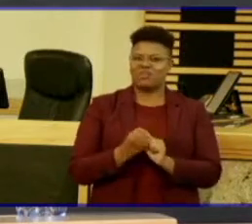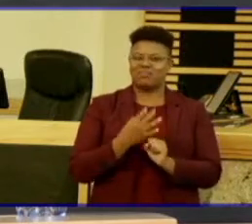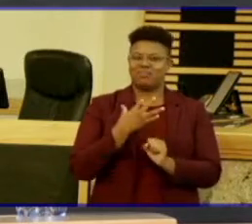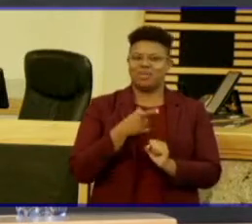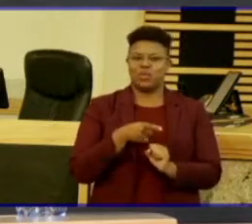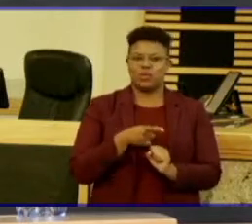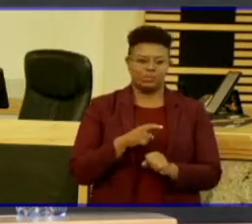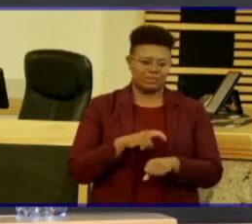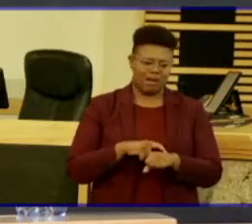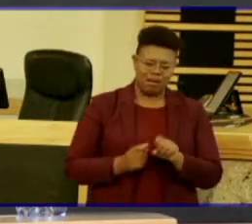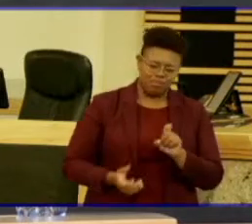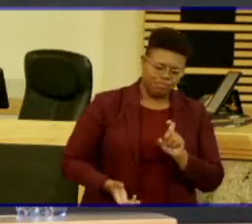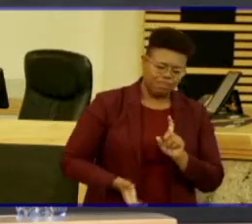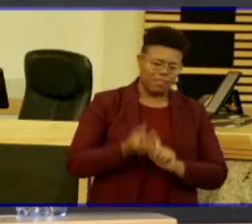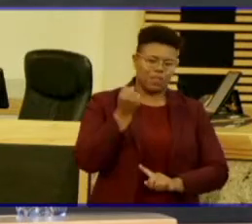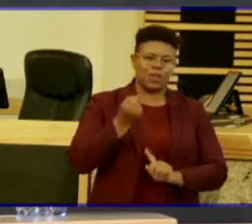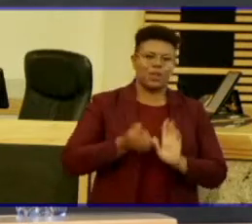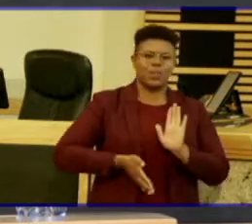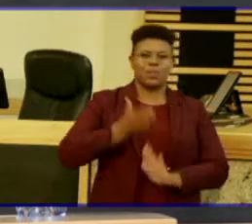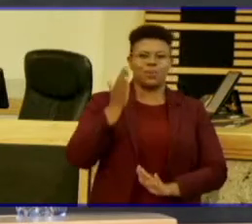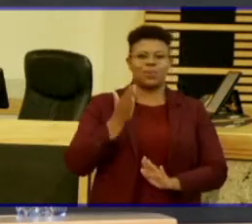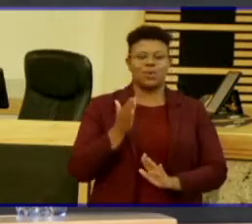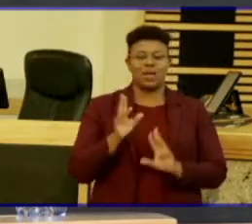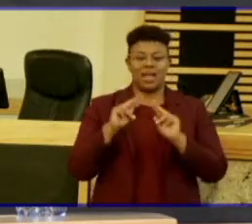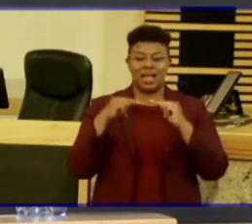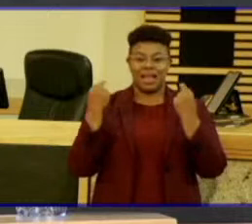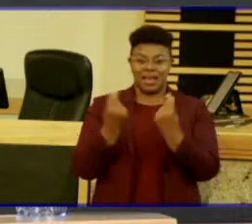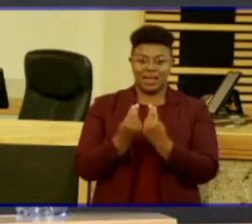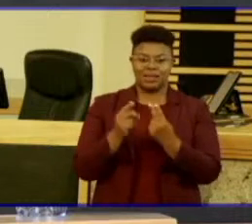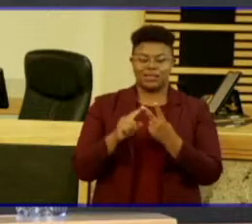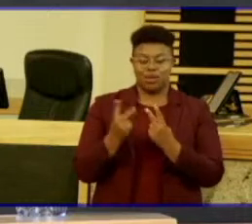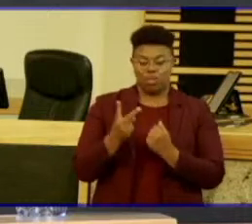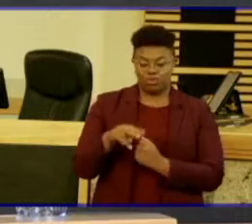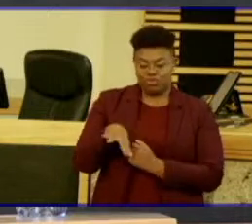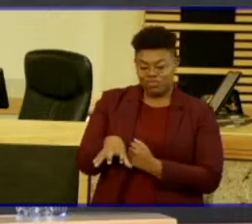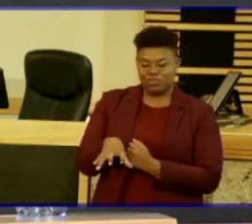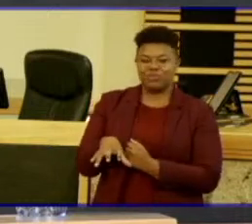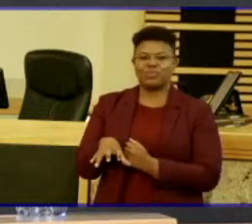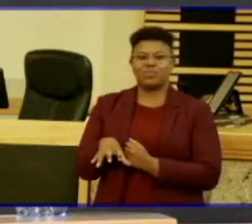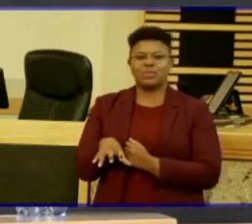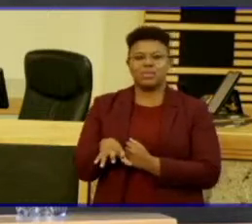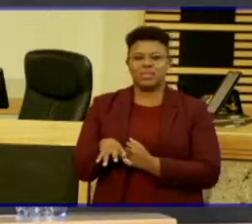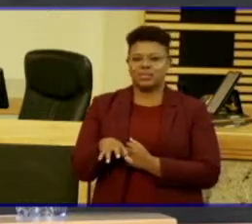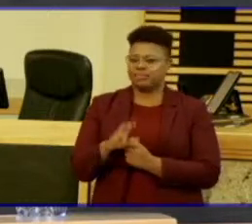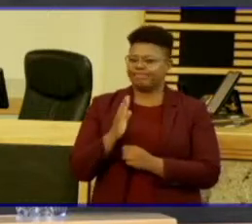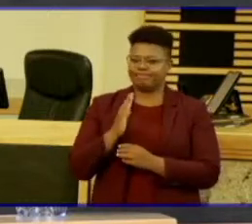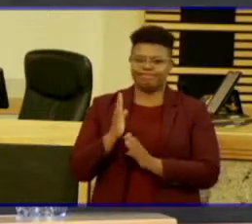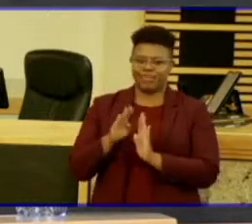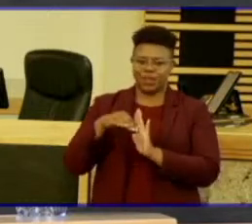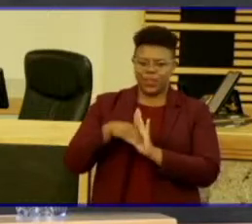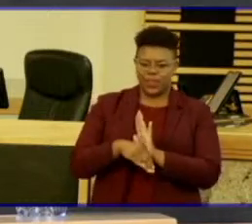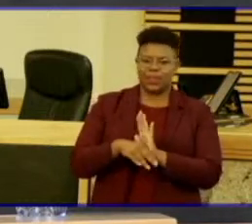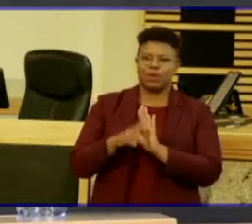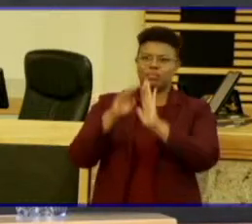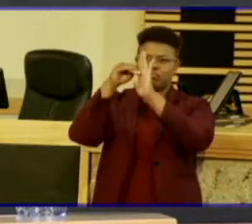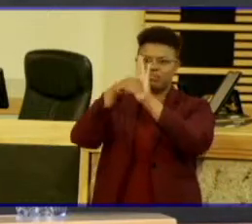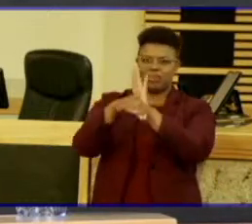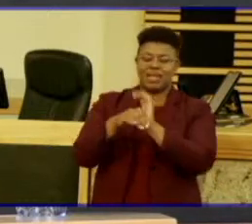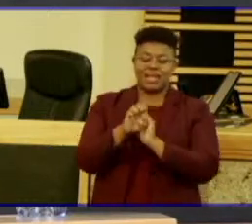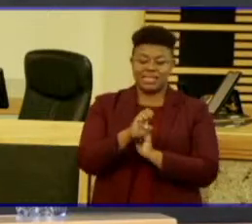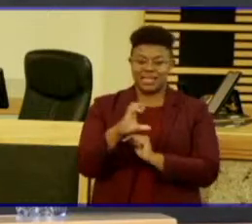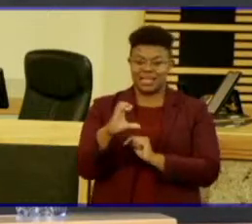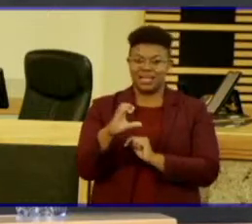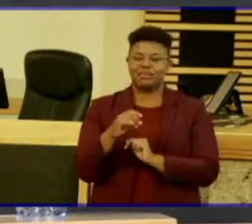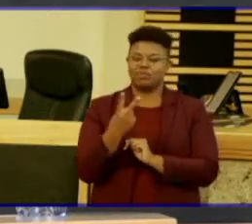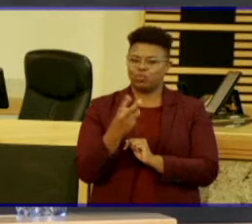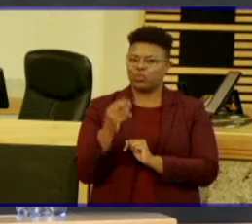was a monumental task. Despite the national and provincial overall decline of the pass rate, the Eastern Cape class